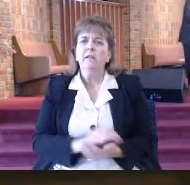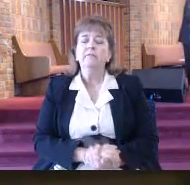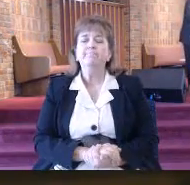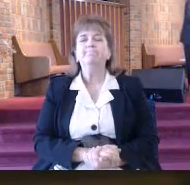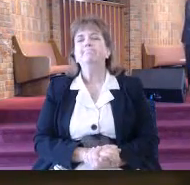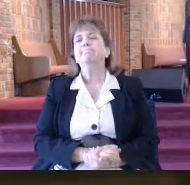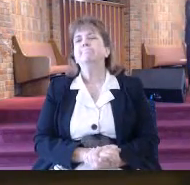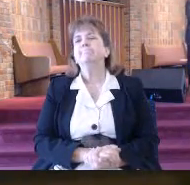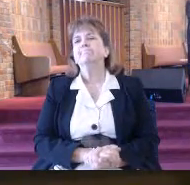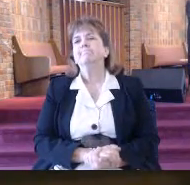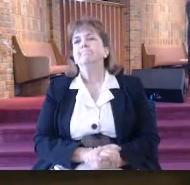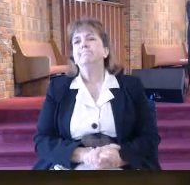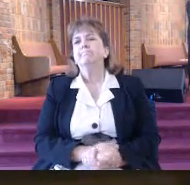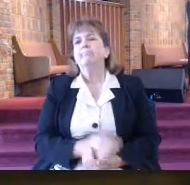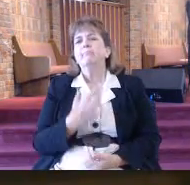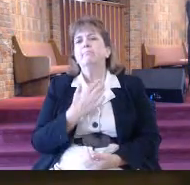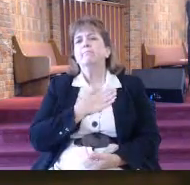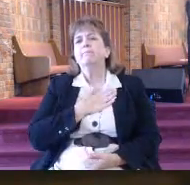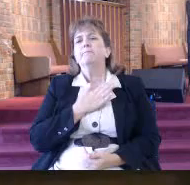I'd like to use